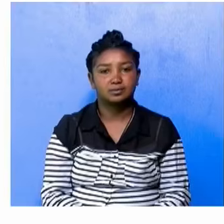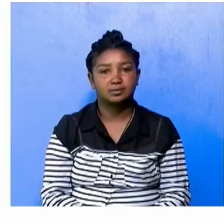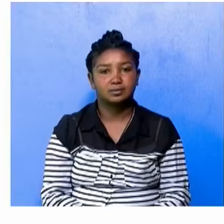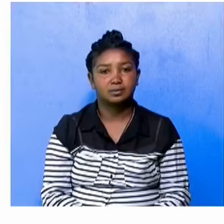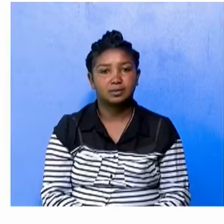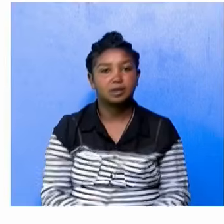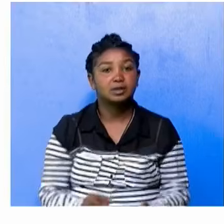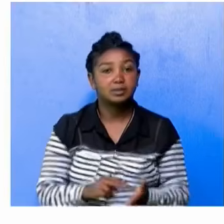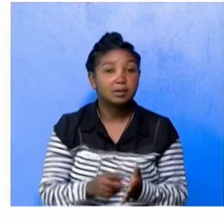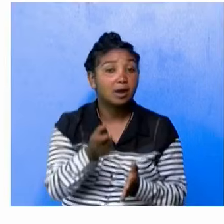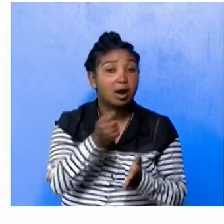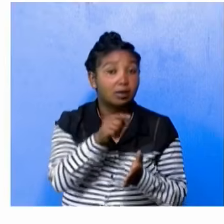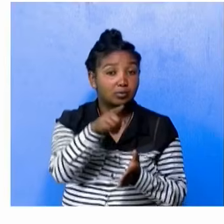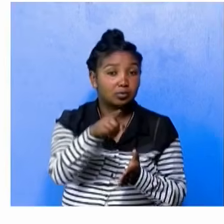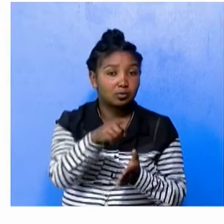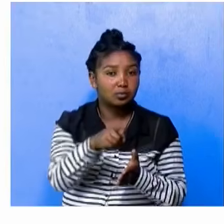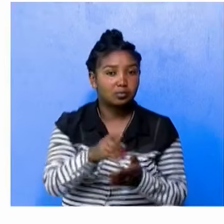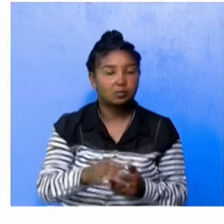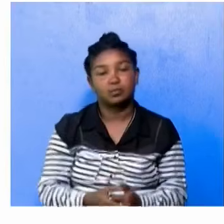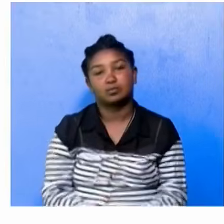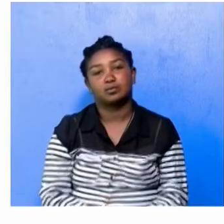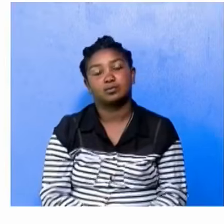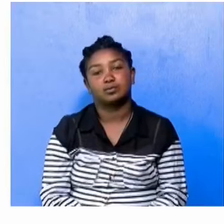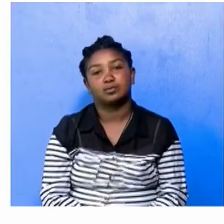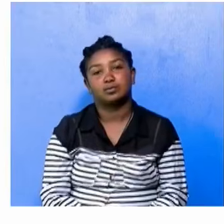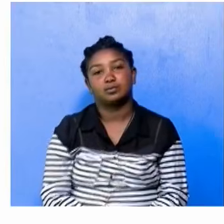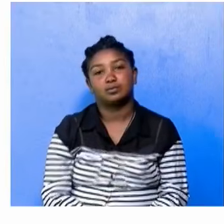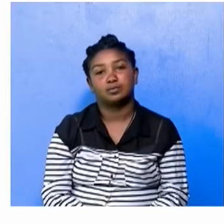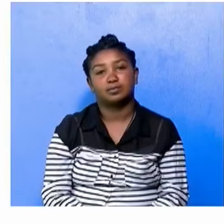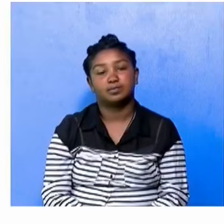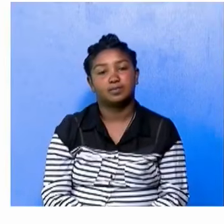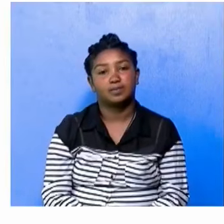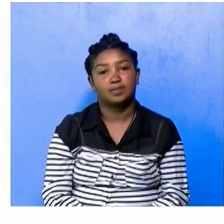Or this means write, okay? Categorize these